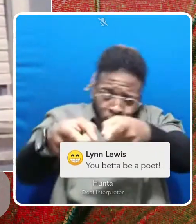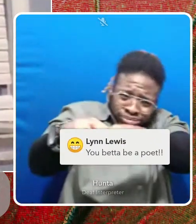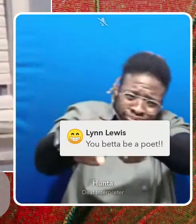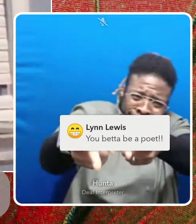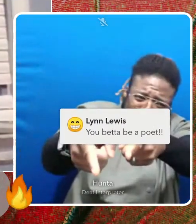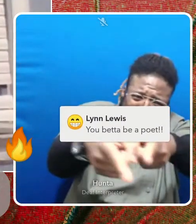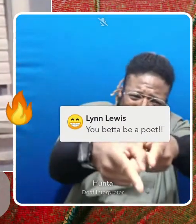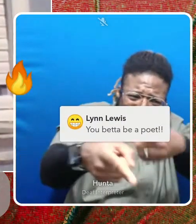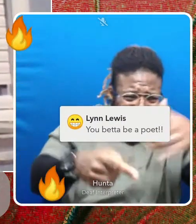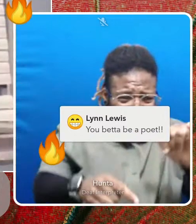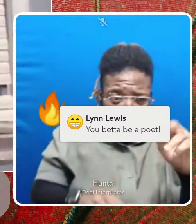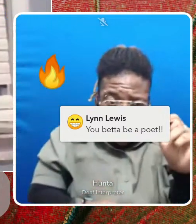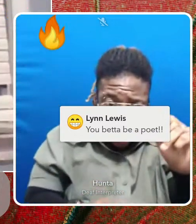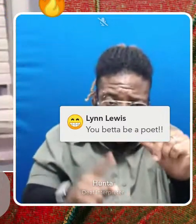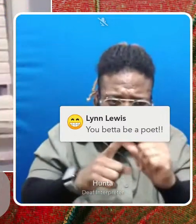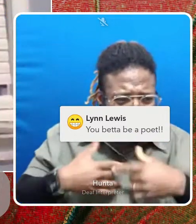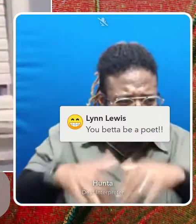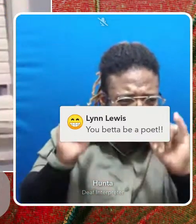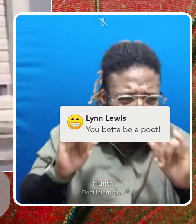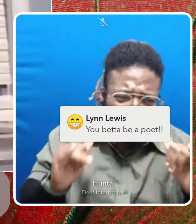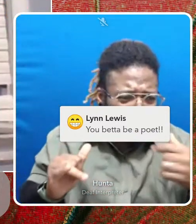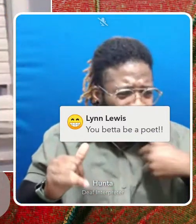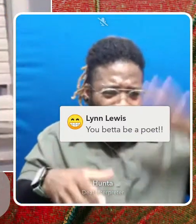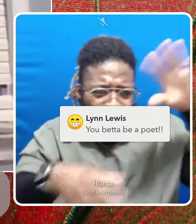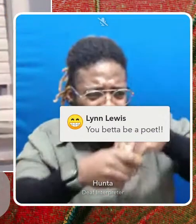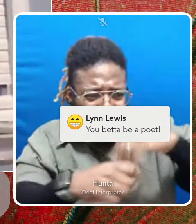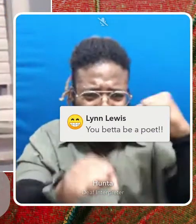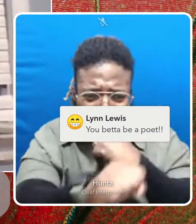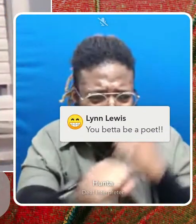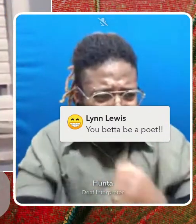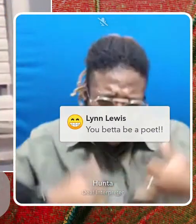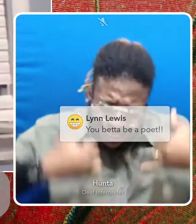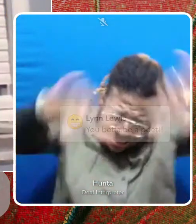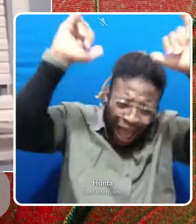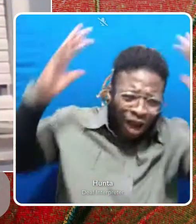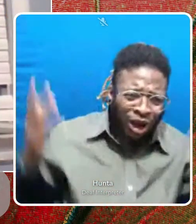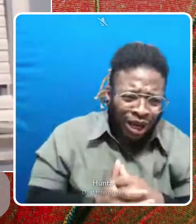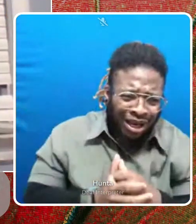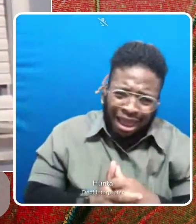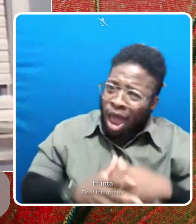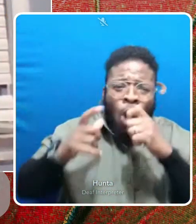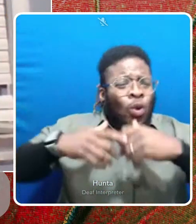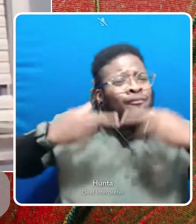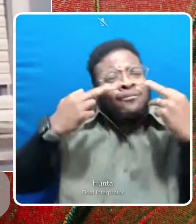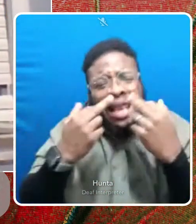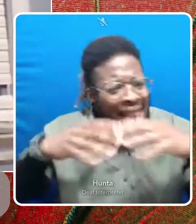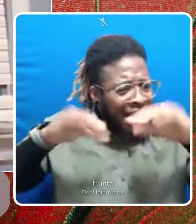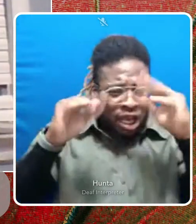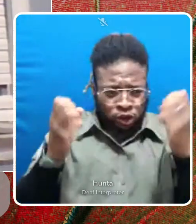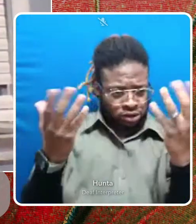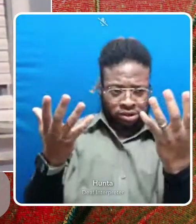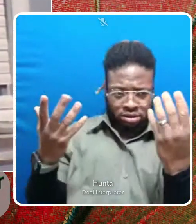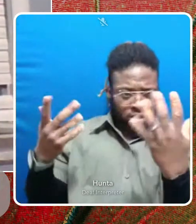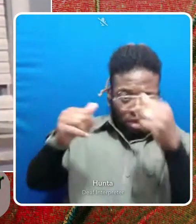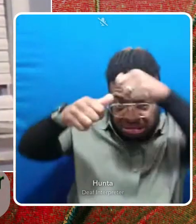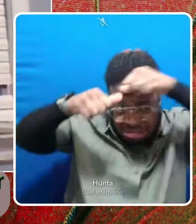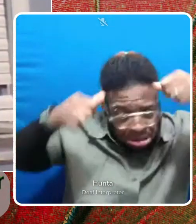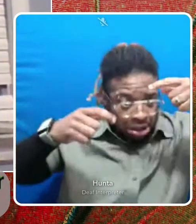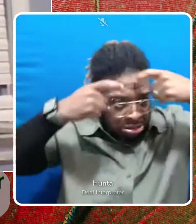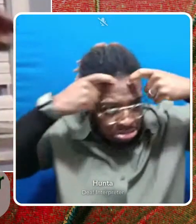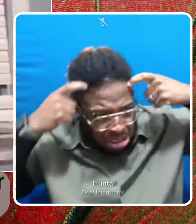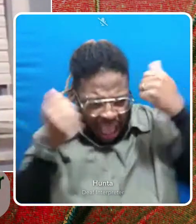the stats? Who decides what knowledge we should lack? The lesson on exponential growth is too whack, so put your investments in their